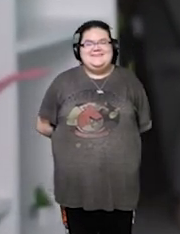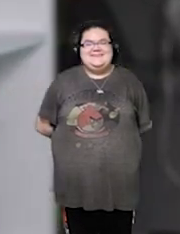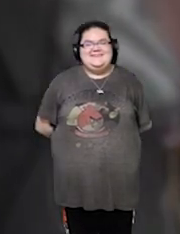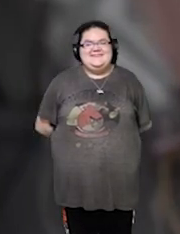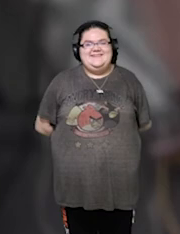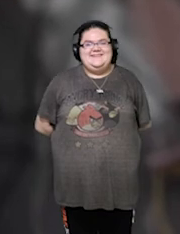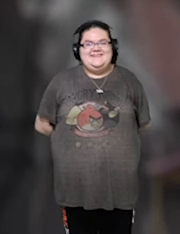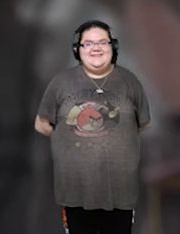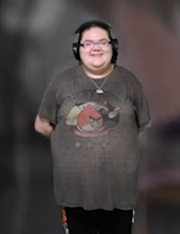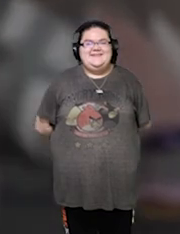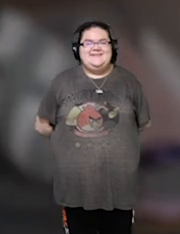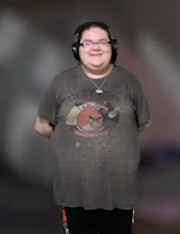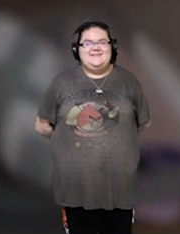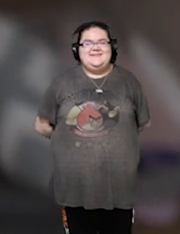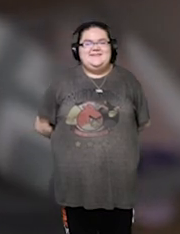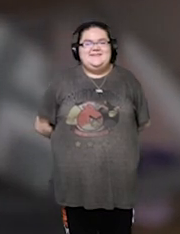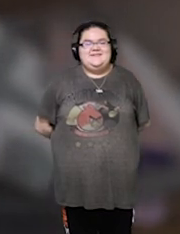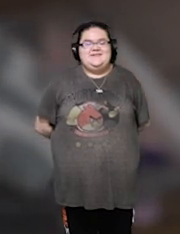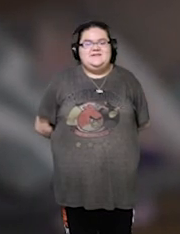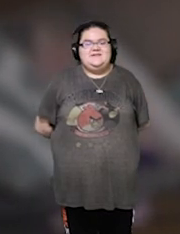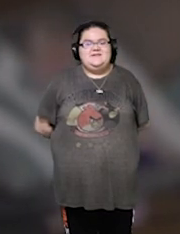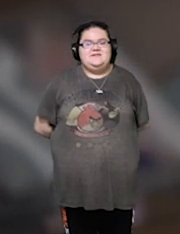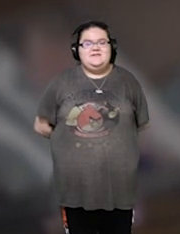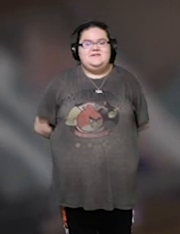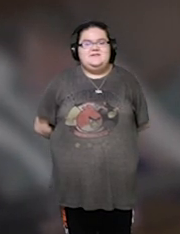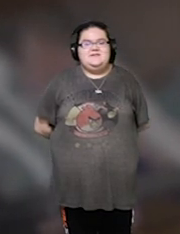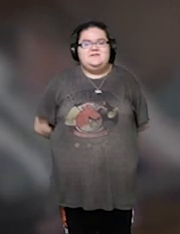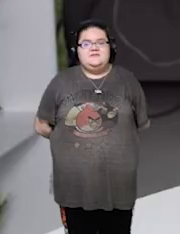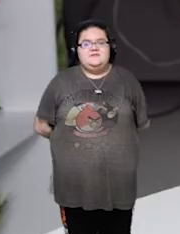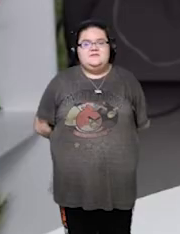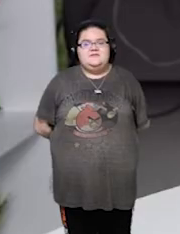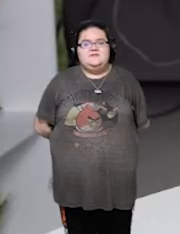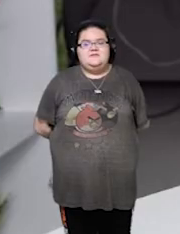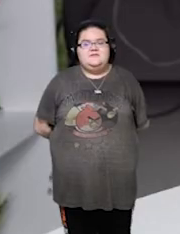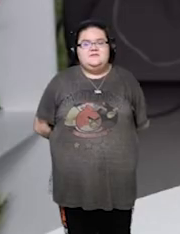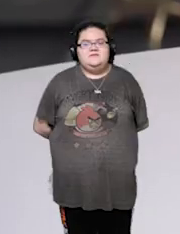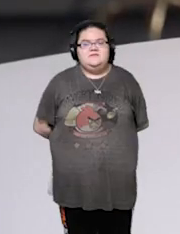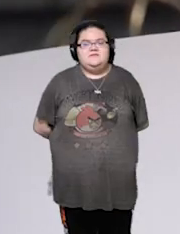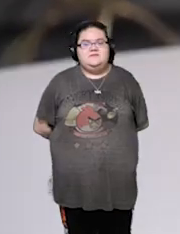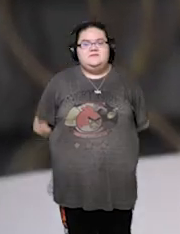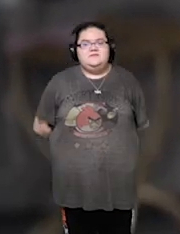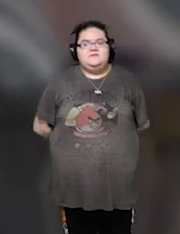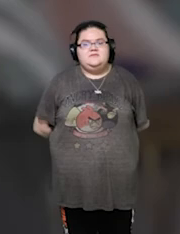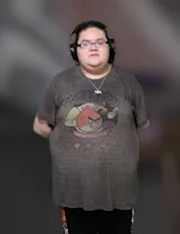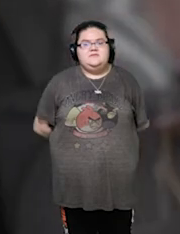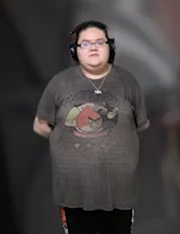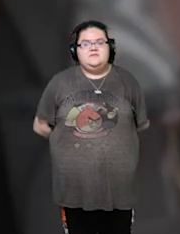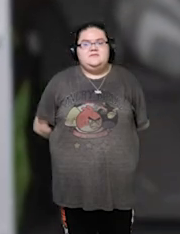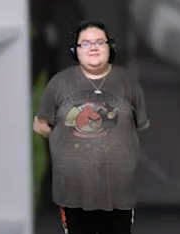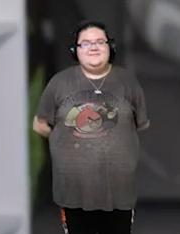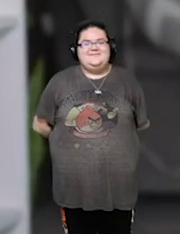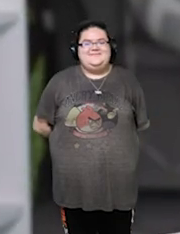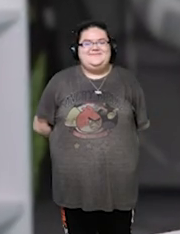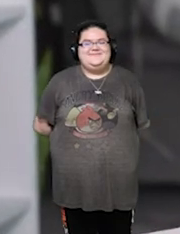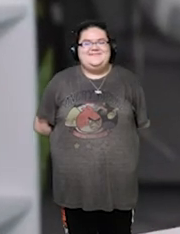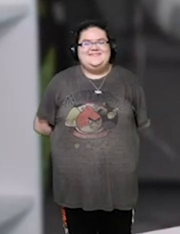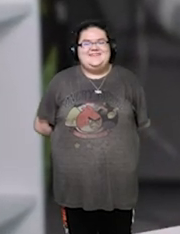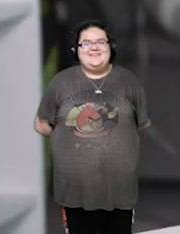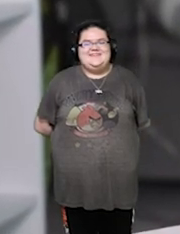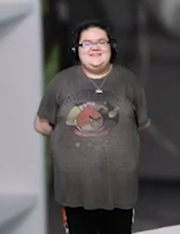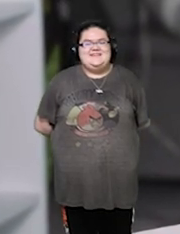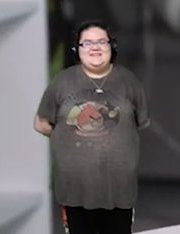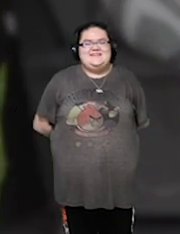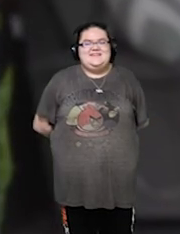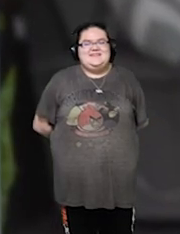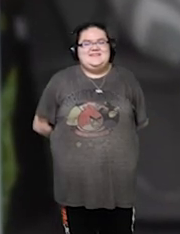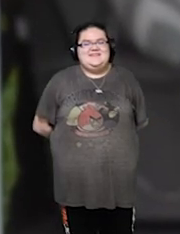Candle, £3 from Aldi. The thing is though, Spanky Candle smells nicer for me. That's more of a Freya smell, more of a you smell, right? Russian leather. That is my candle. Russian